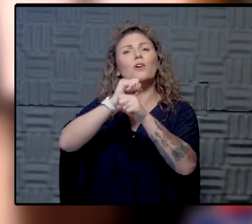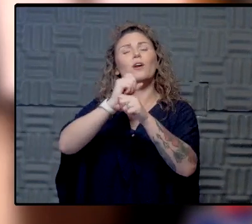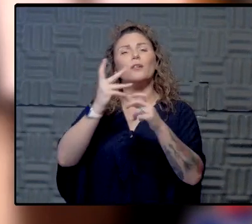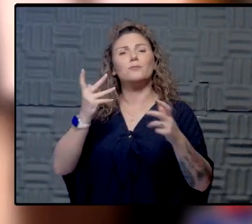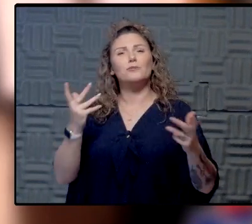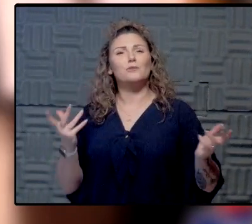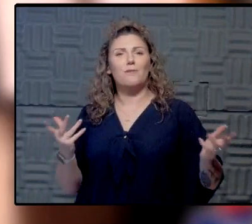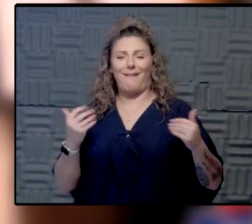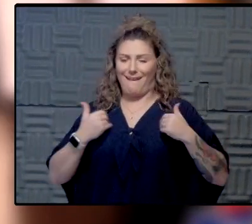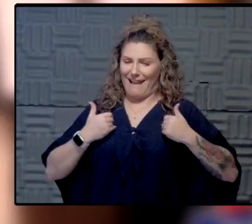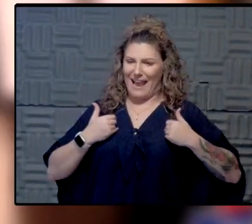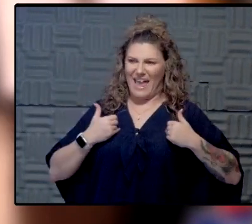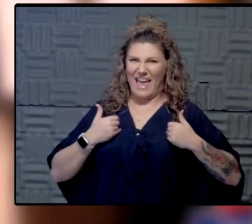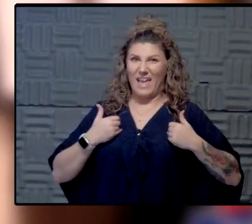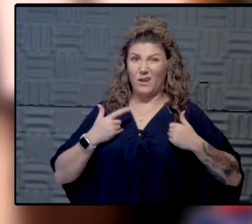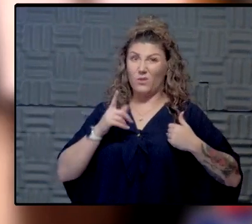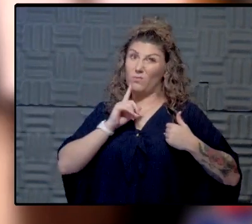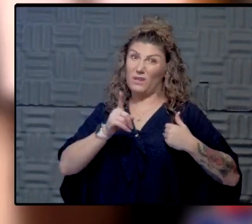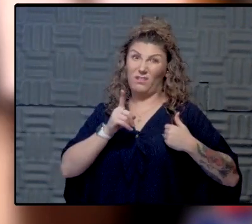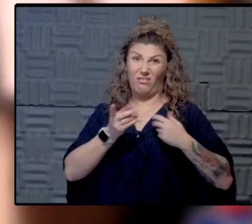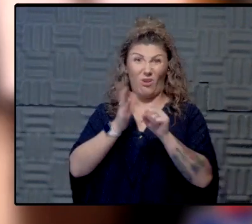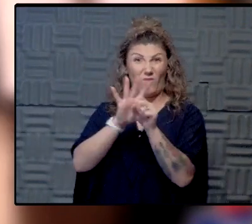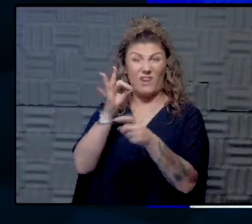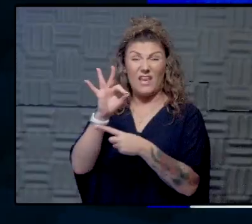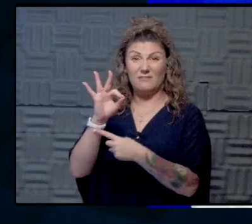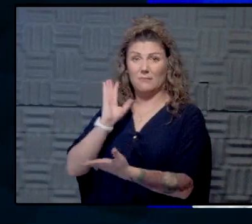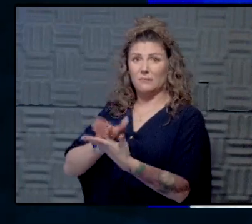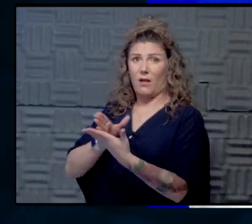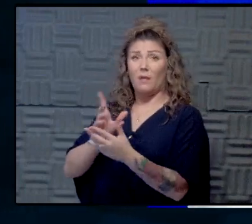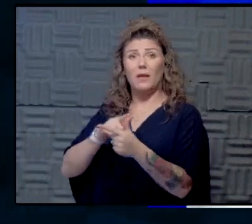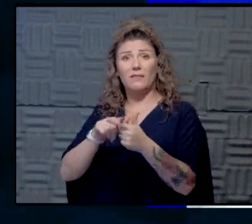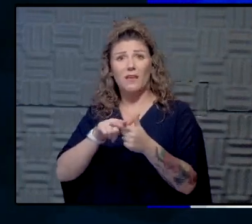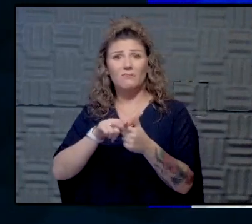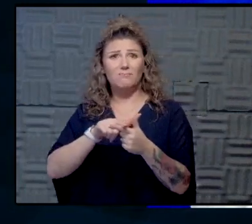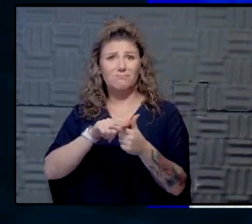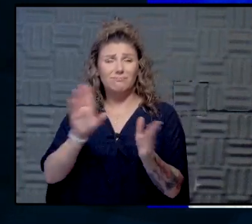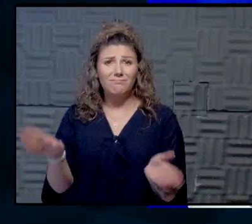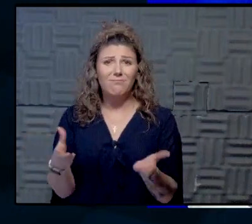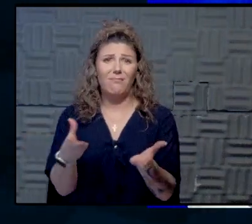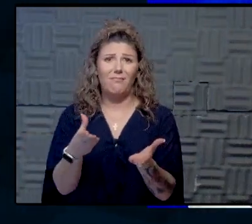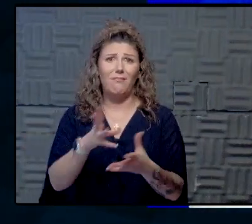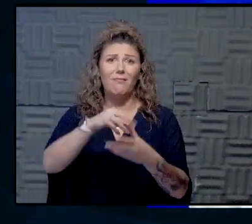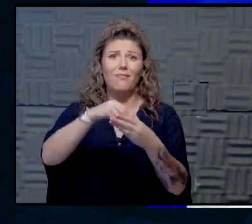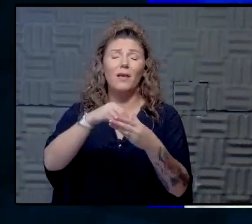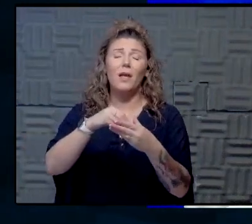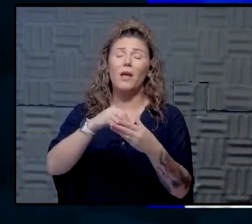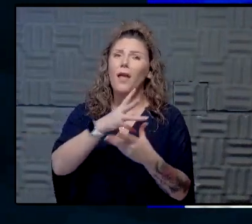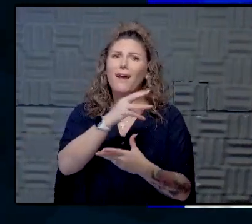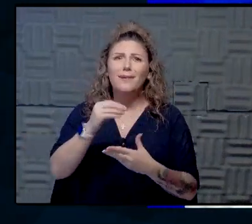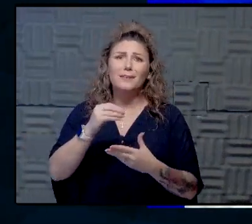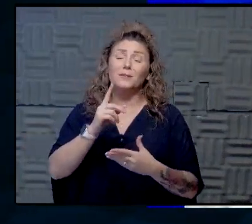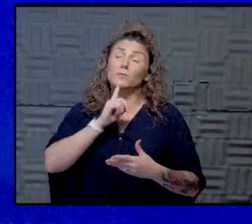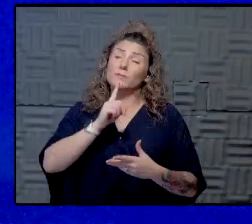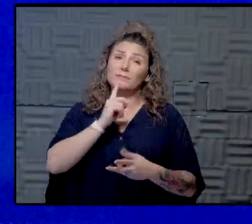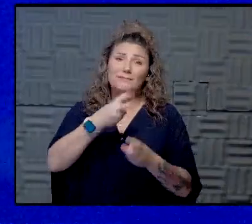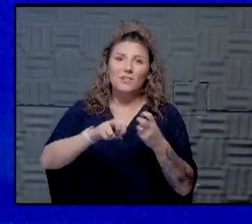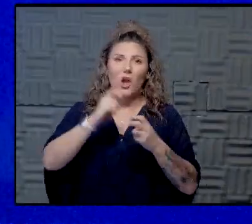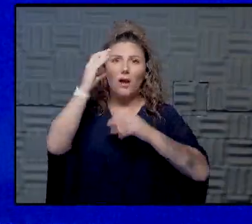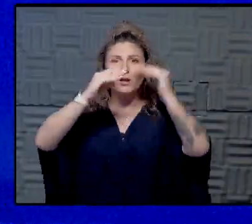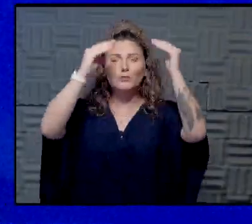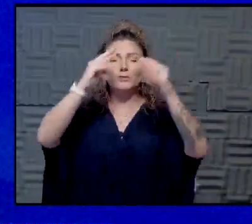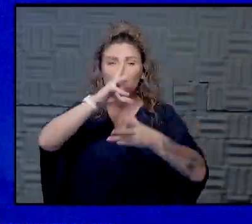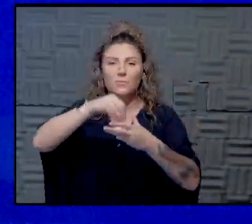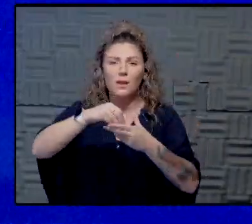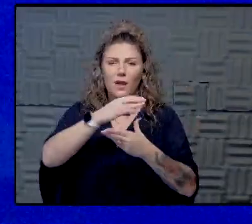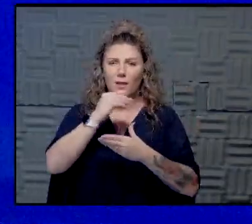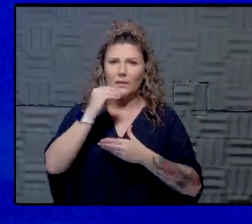they've had taken away from them by the pandemic. Yeah, be engaged. And I understand it's hard for even adults to be engaged and